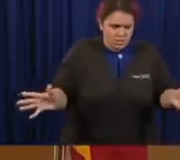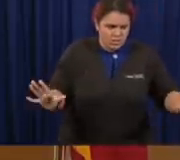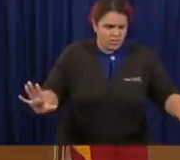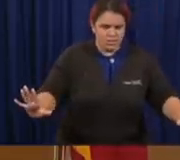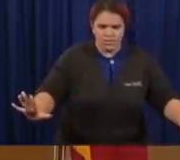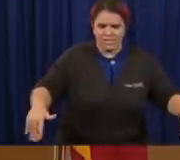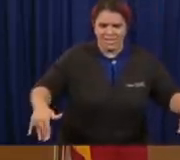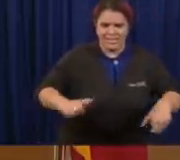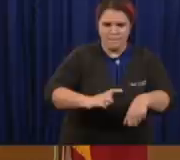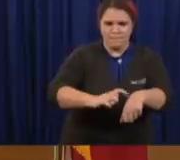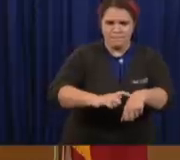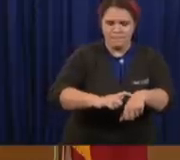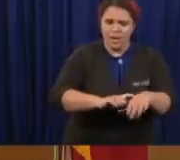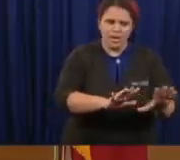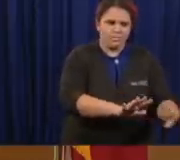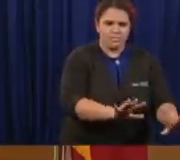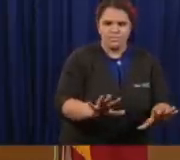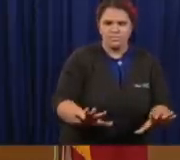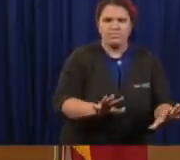Well,